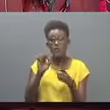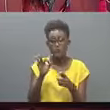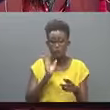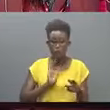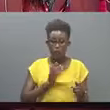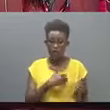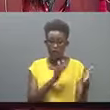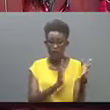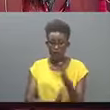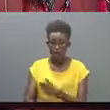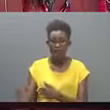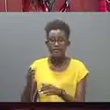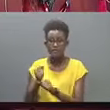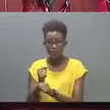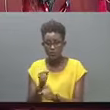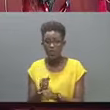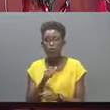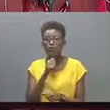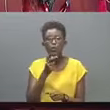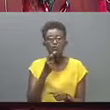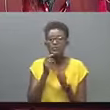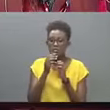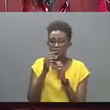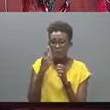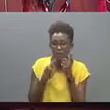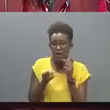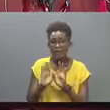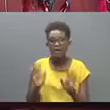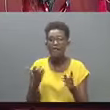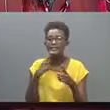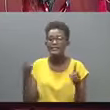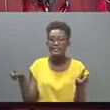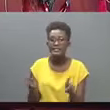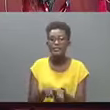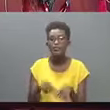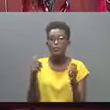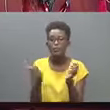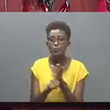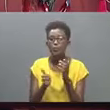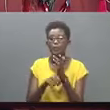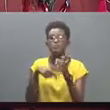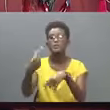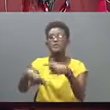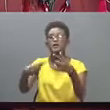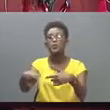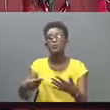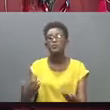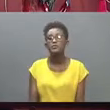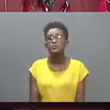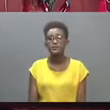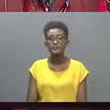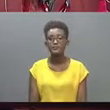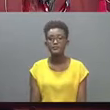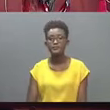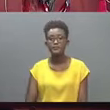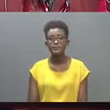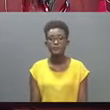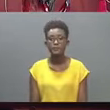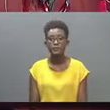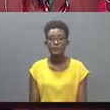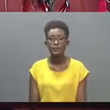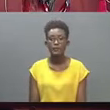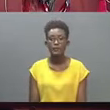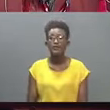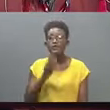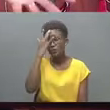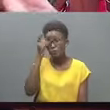without agonizing, then the problems will remain. Niba koko twihuriza hamwe ariko tutsababaye nuko ngo bya bibazo bizaba.